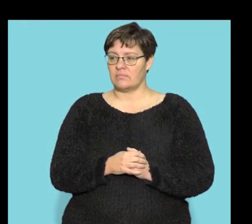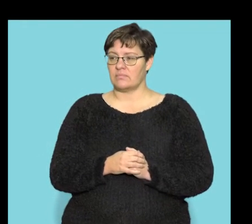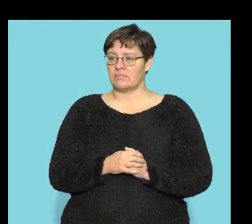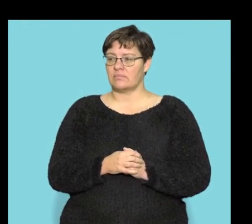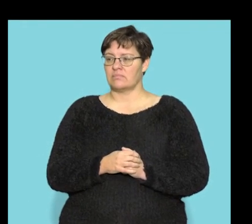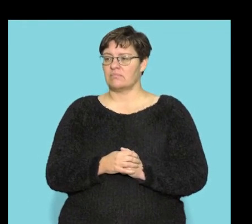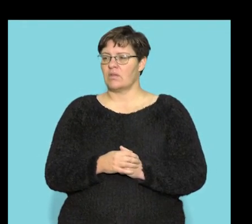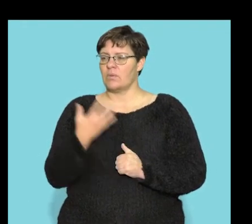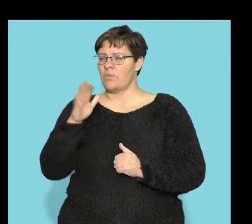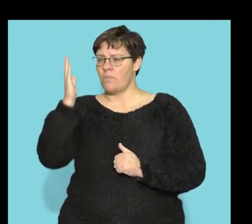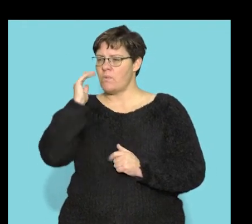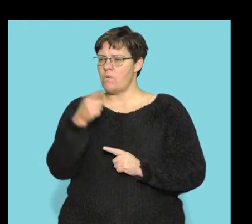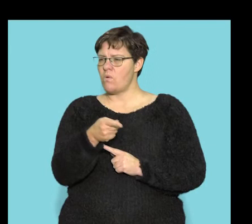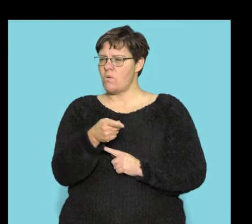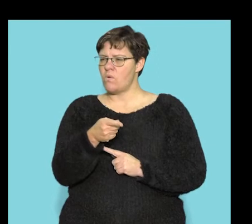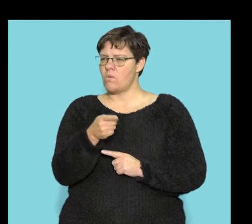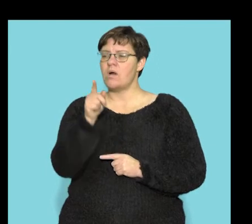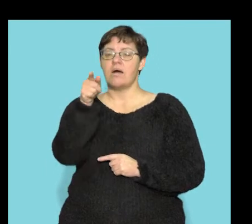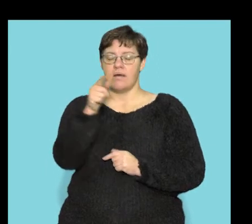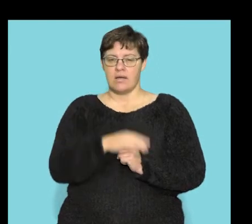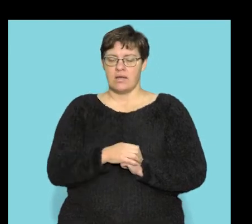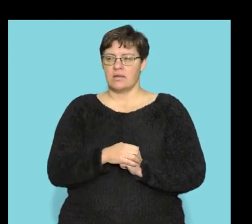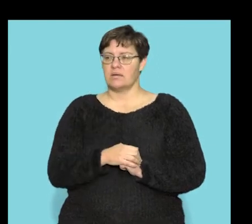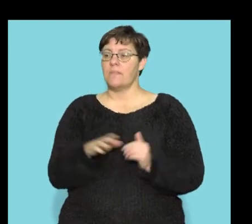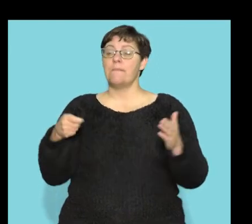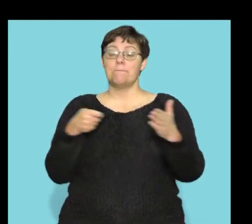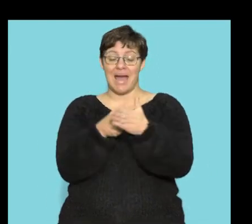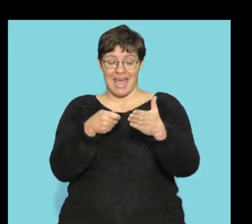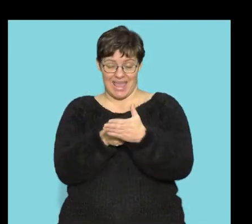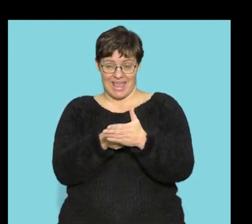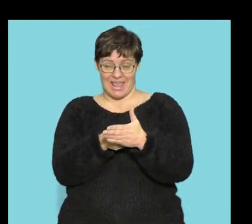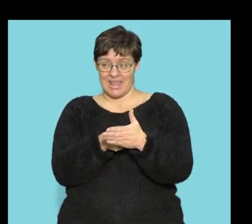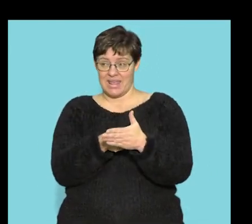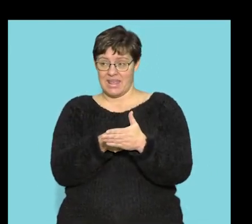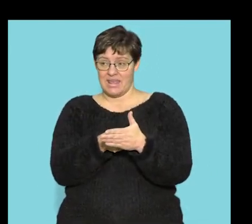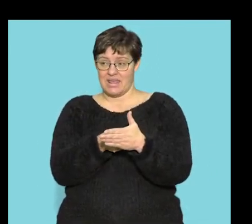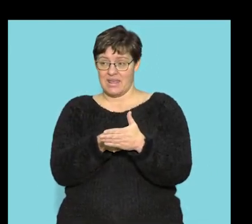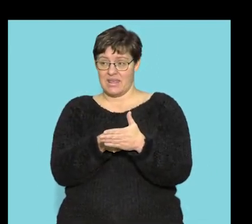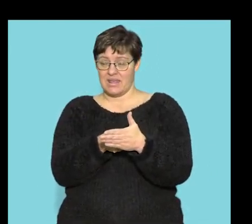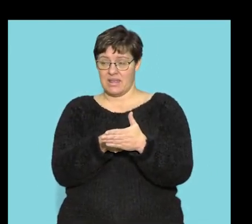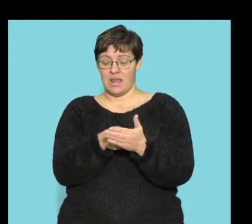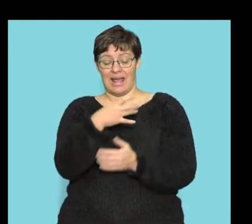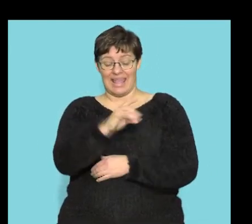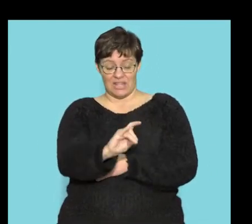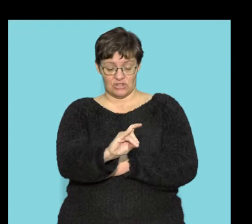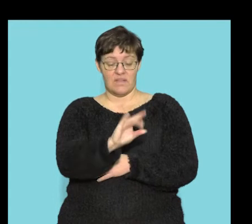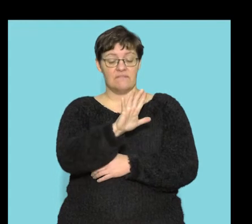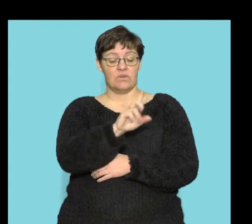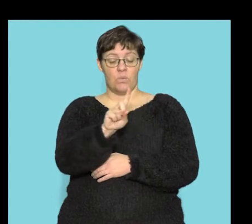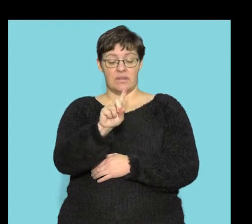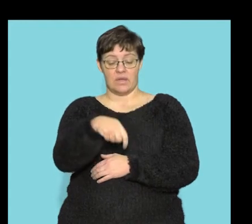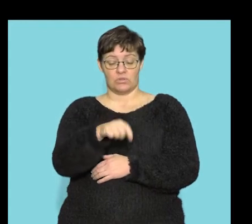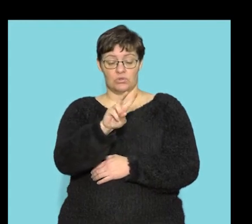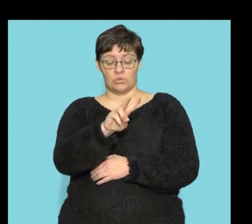we know? We know that we purchased on cash